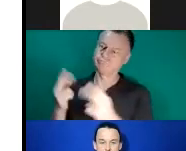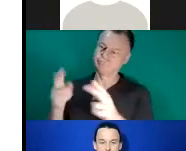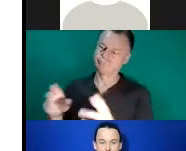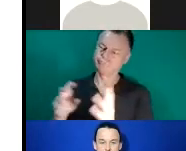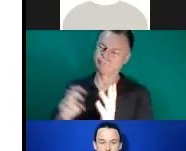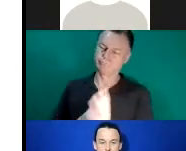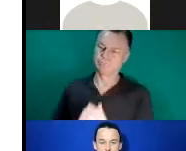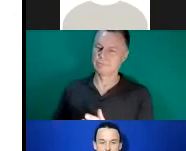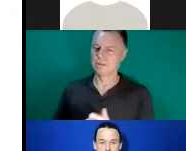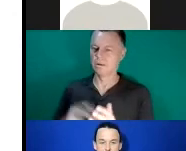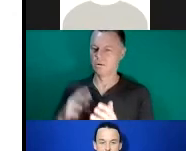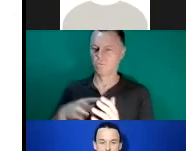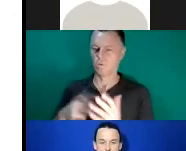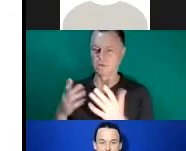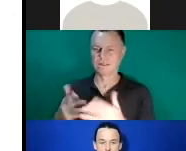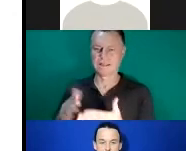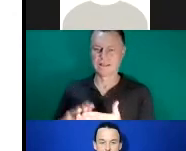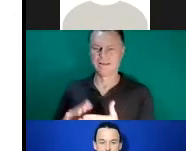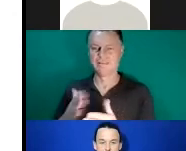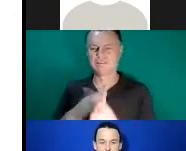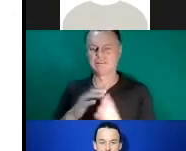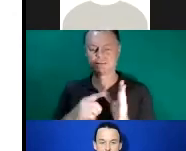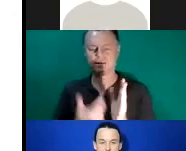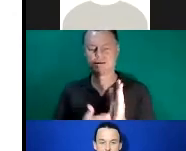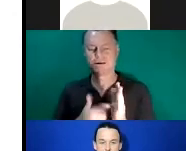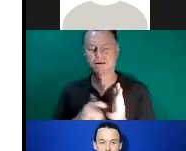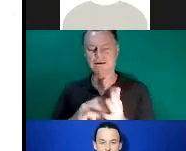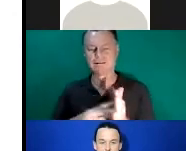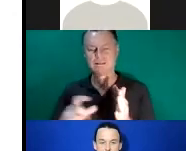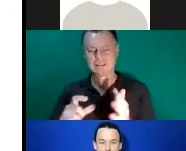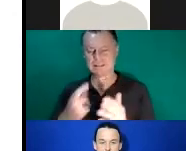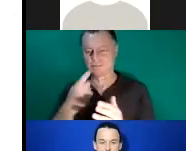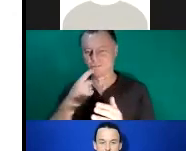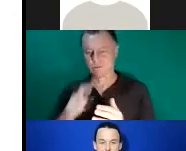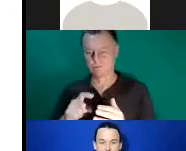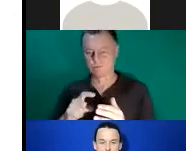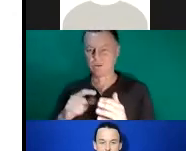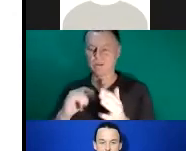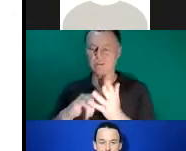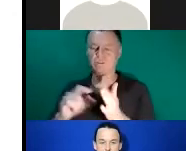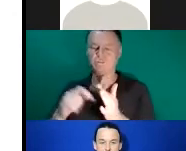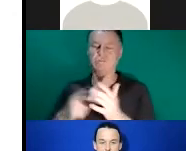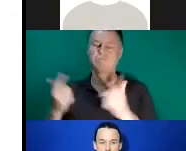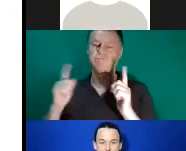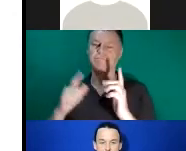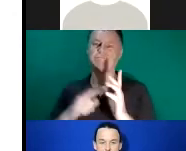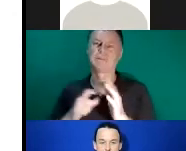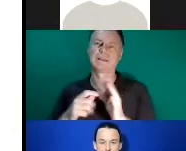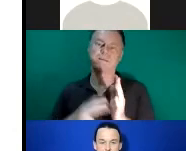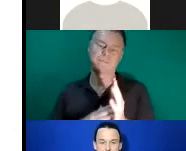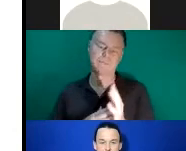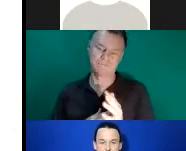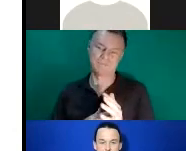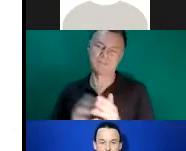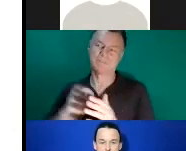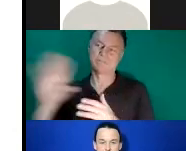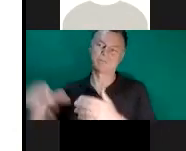of death was first recorded as arsenic poisoning, and the superintendent of the home, Adam Banger, was